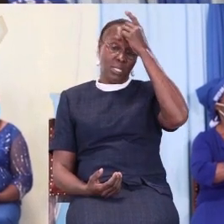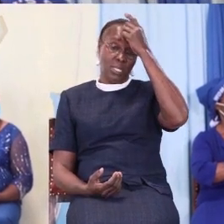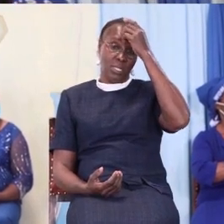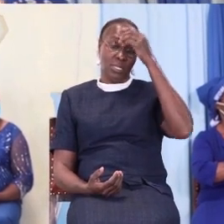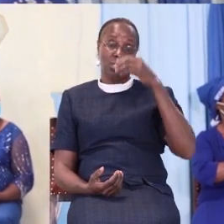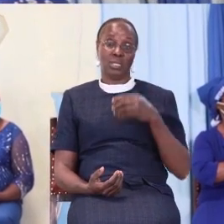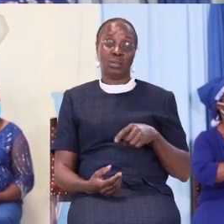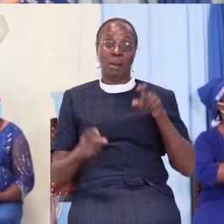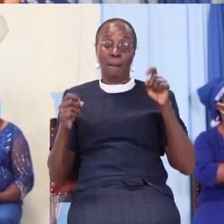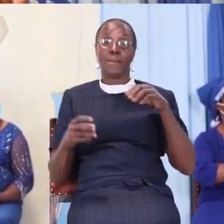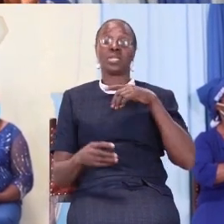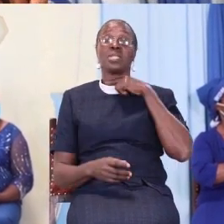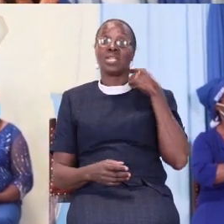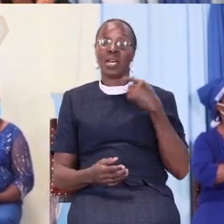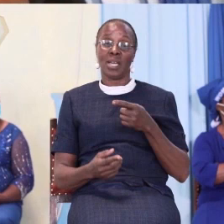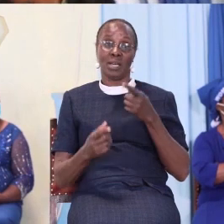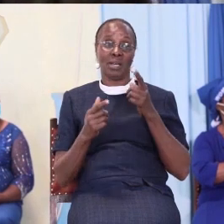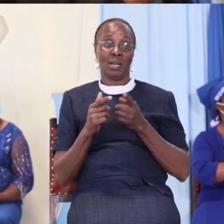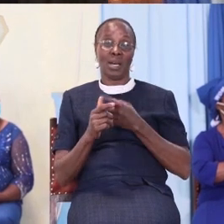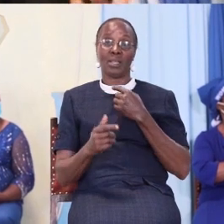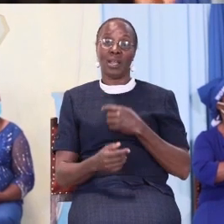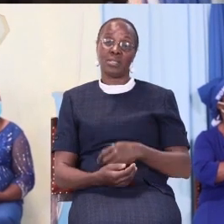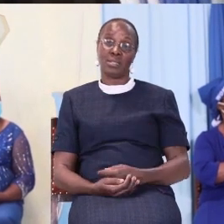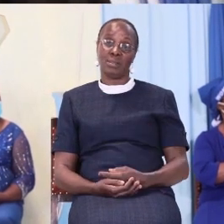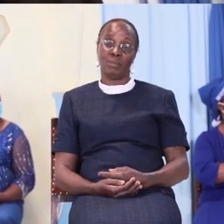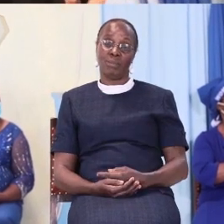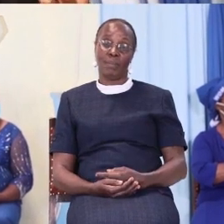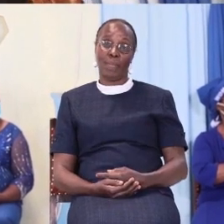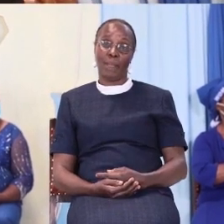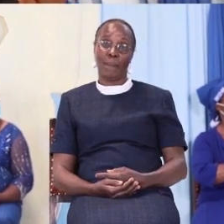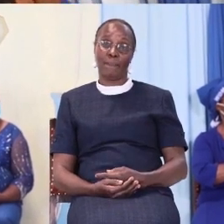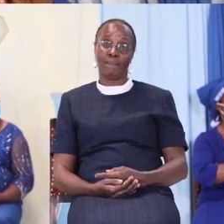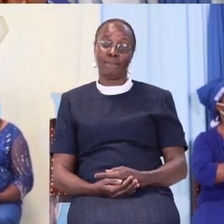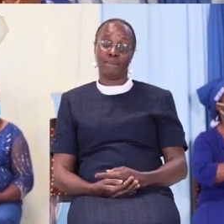through diseases and all sorts of infirmities.